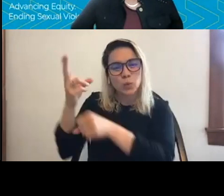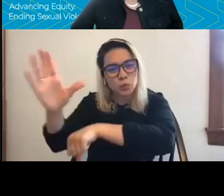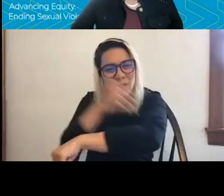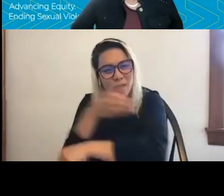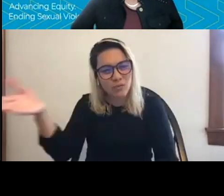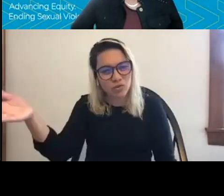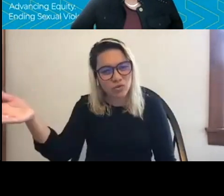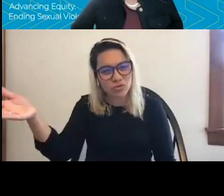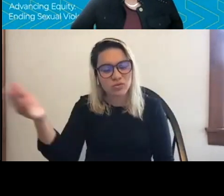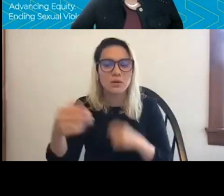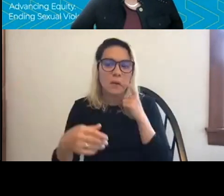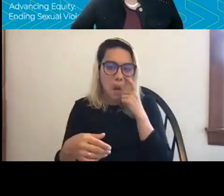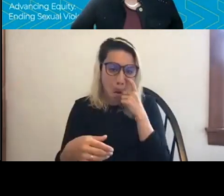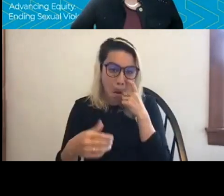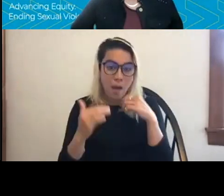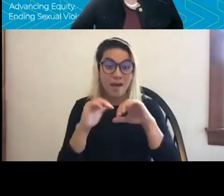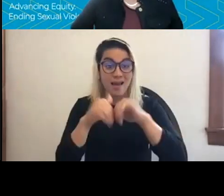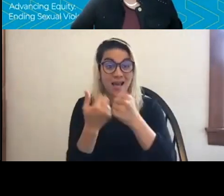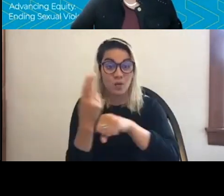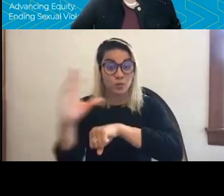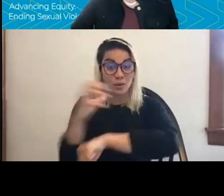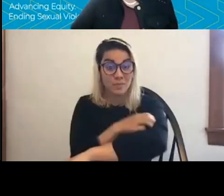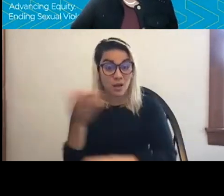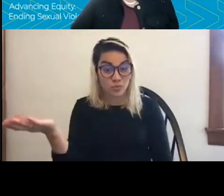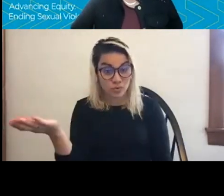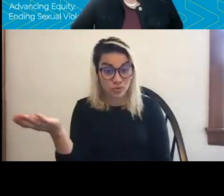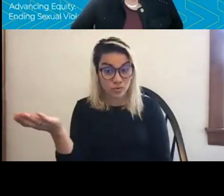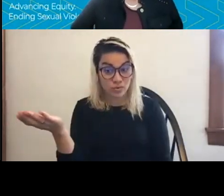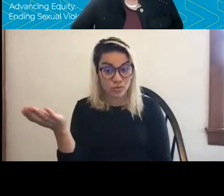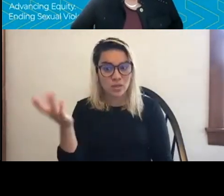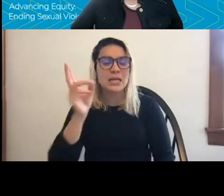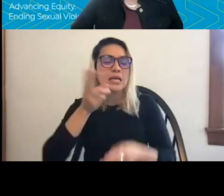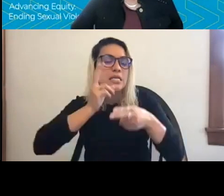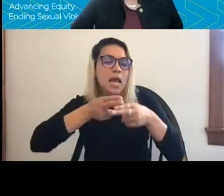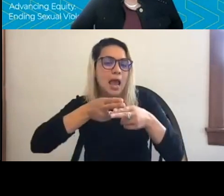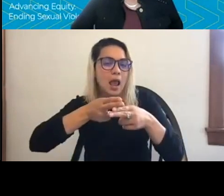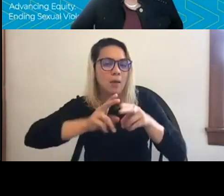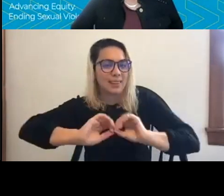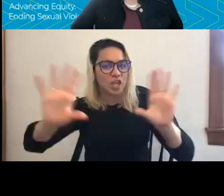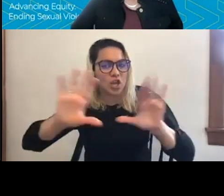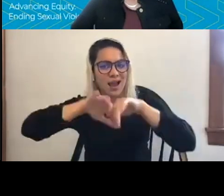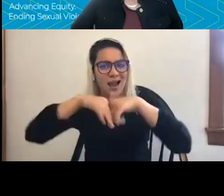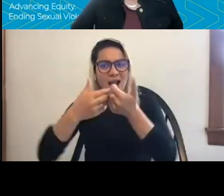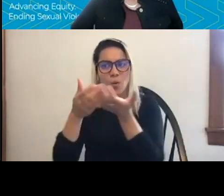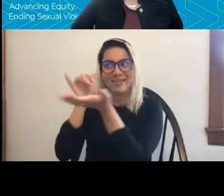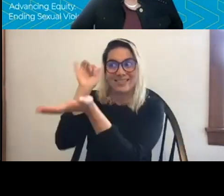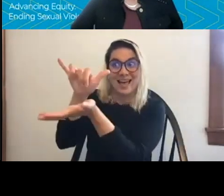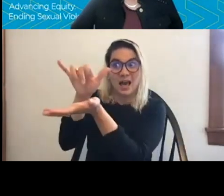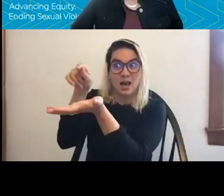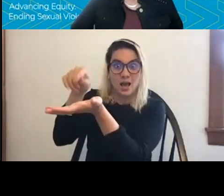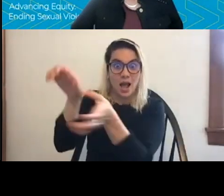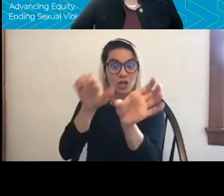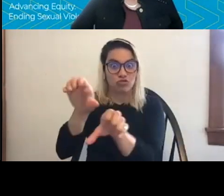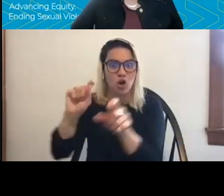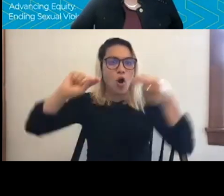which you can do this is, again, being able to name explicitly how this actually harms all of us. And so that